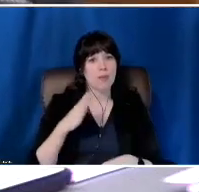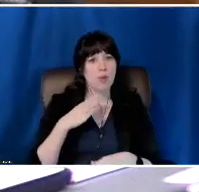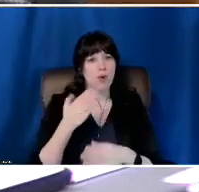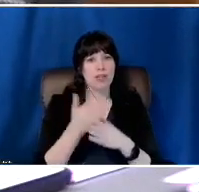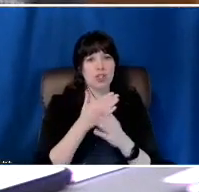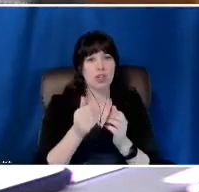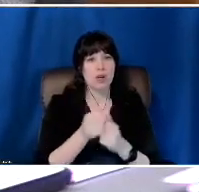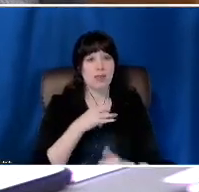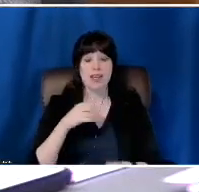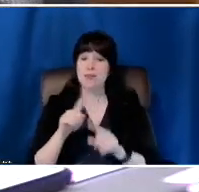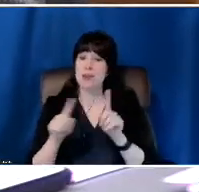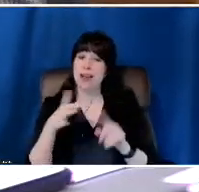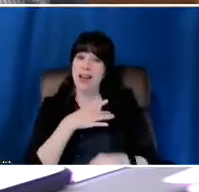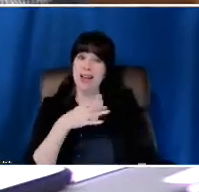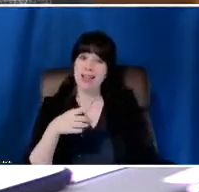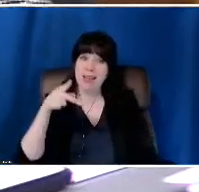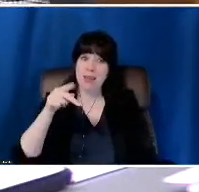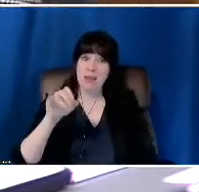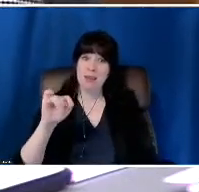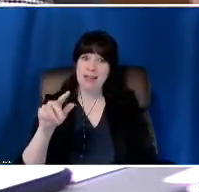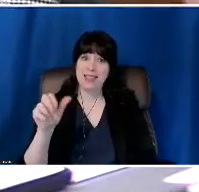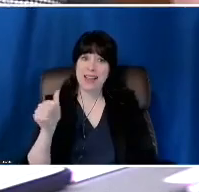like the piñata idea. I mean, that blew my mind.